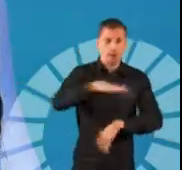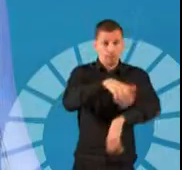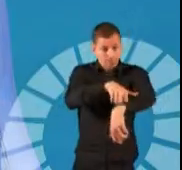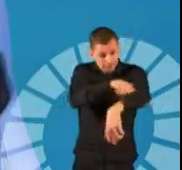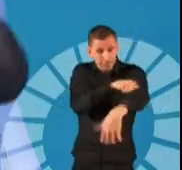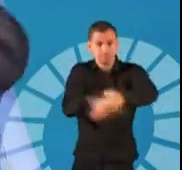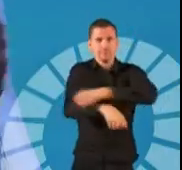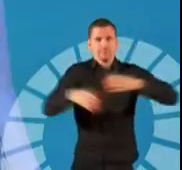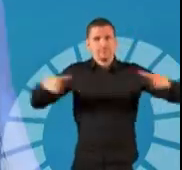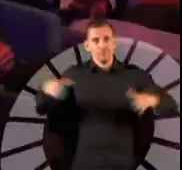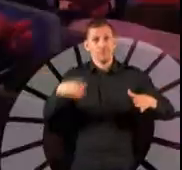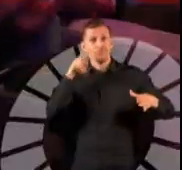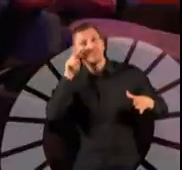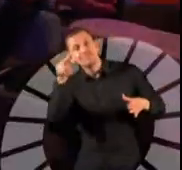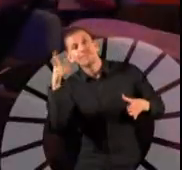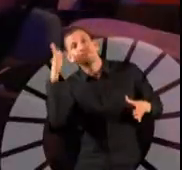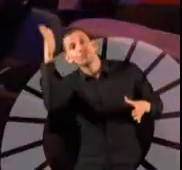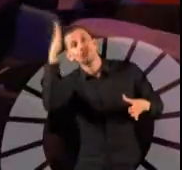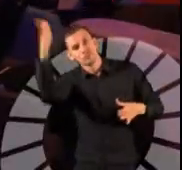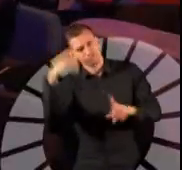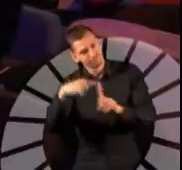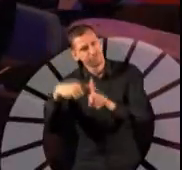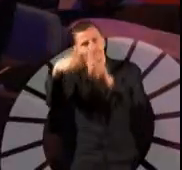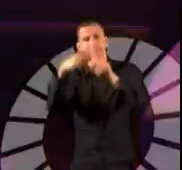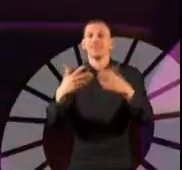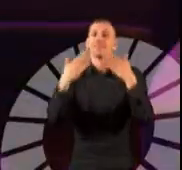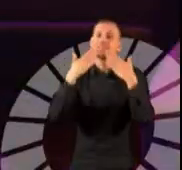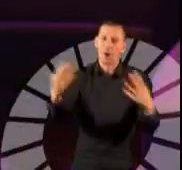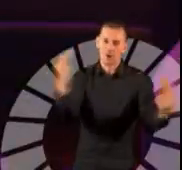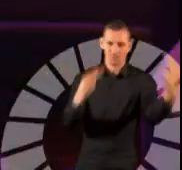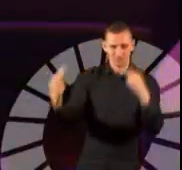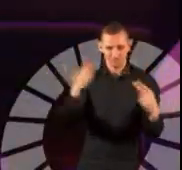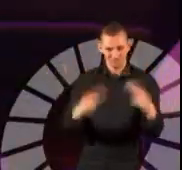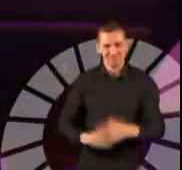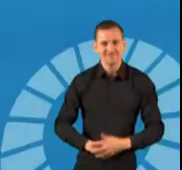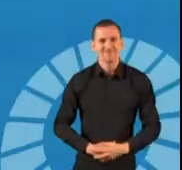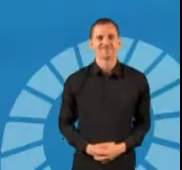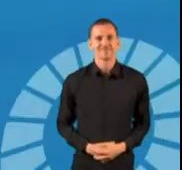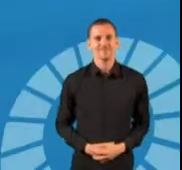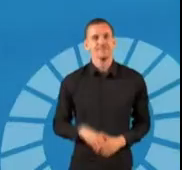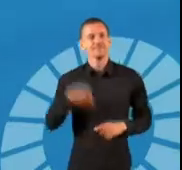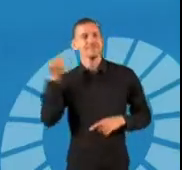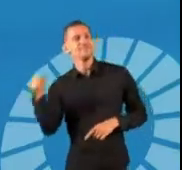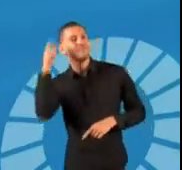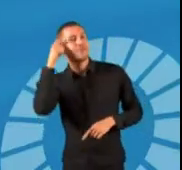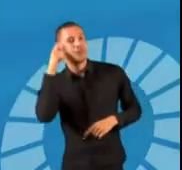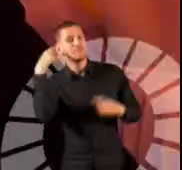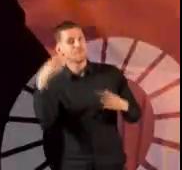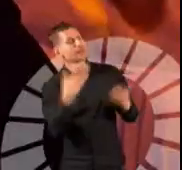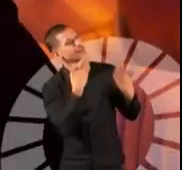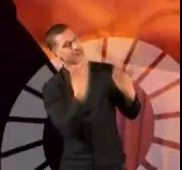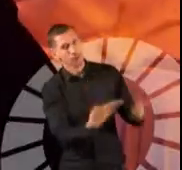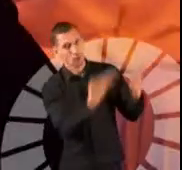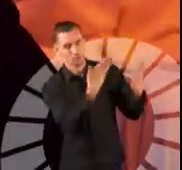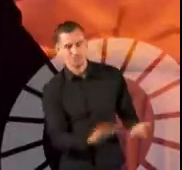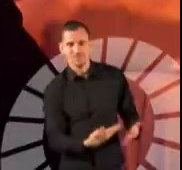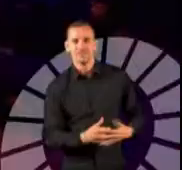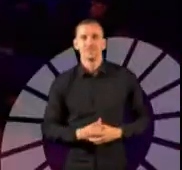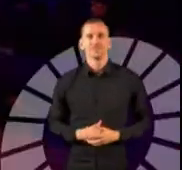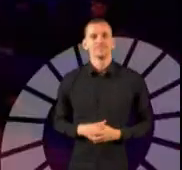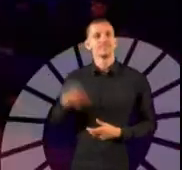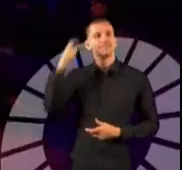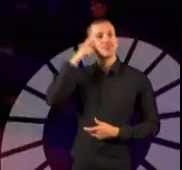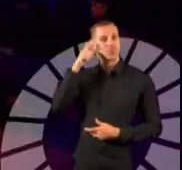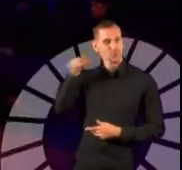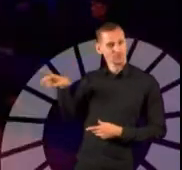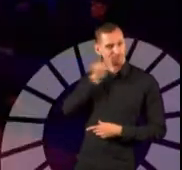roll up our sleeves, the world ahead is better. Thank you. Thank you very much, President. Thank you.